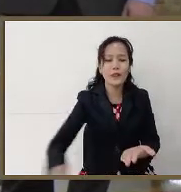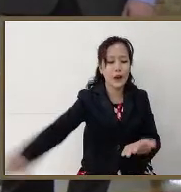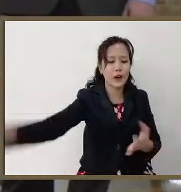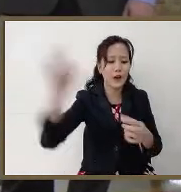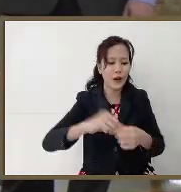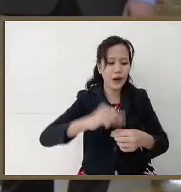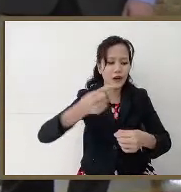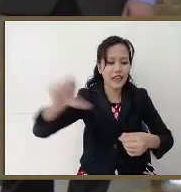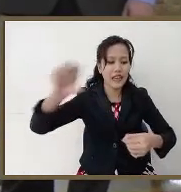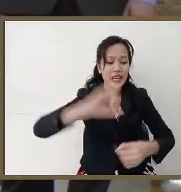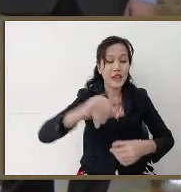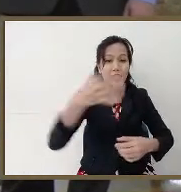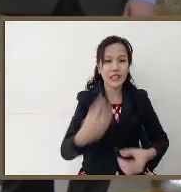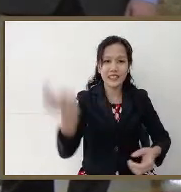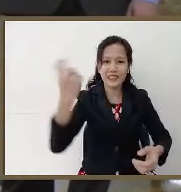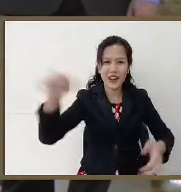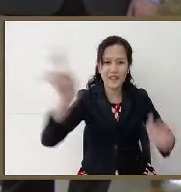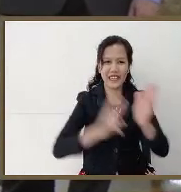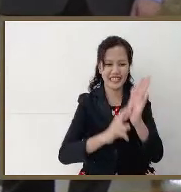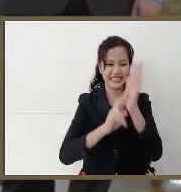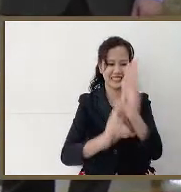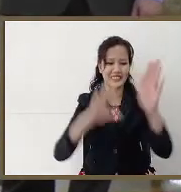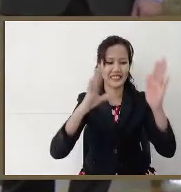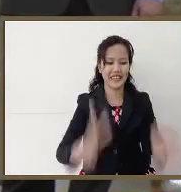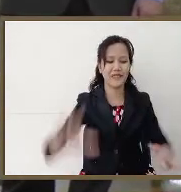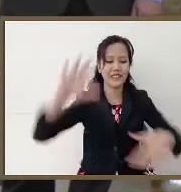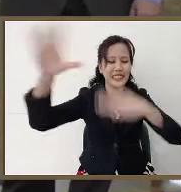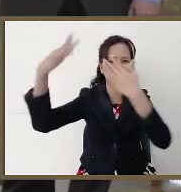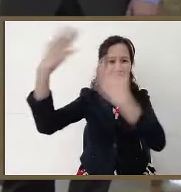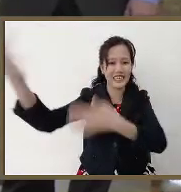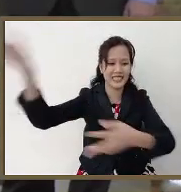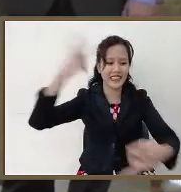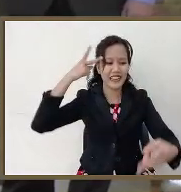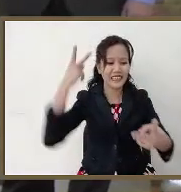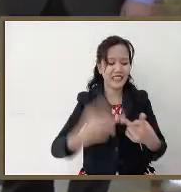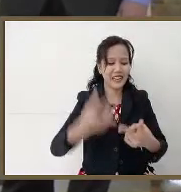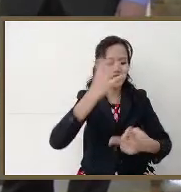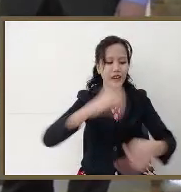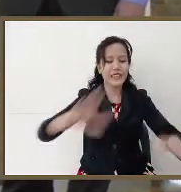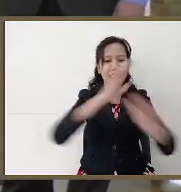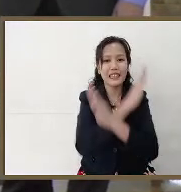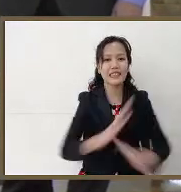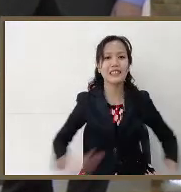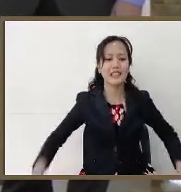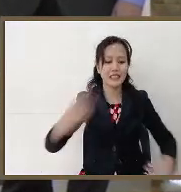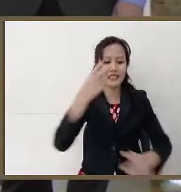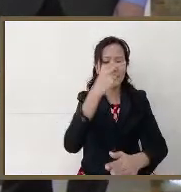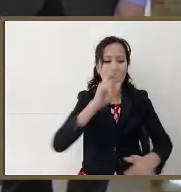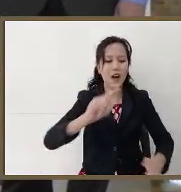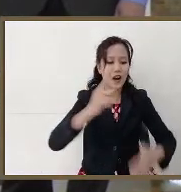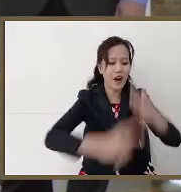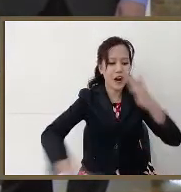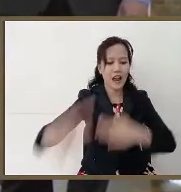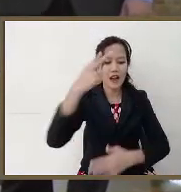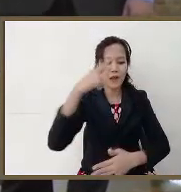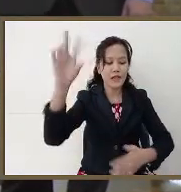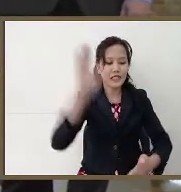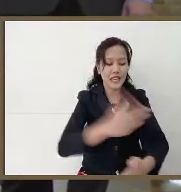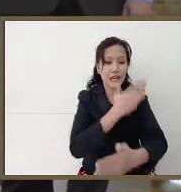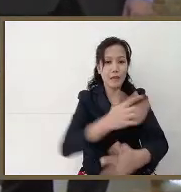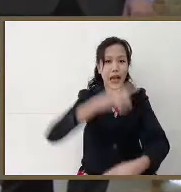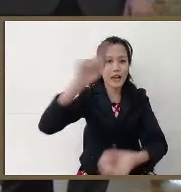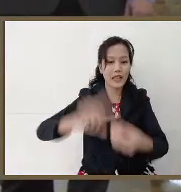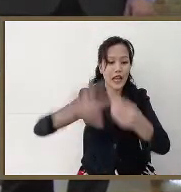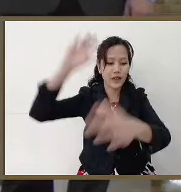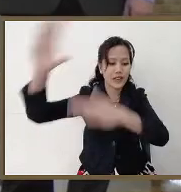pure gold. Even John the Revelator in a heavenly vision could never really say what he saw. I could